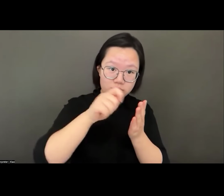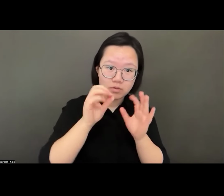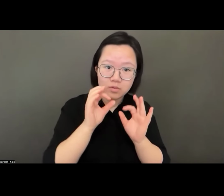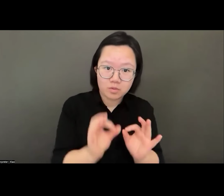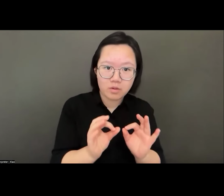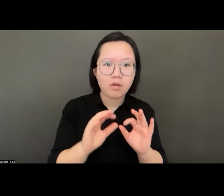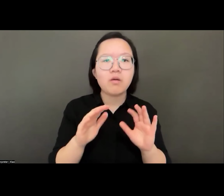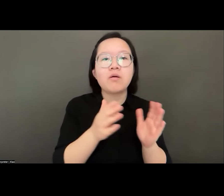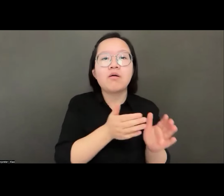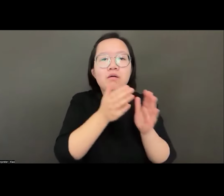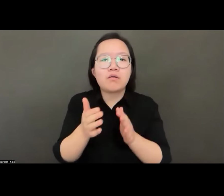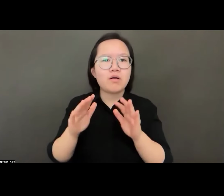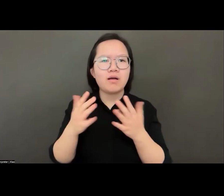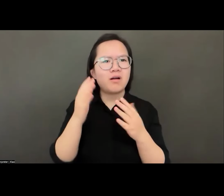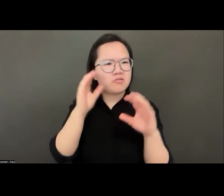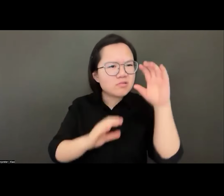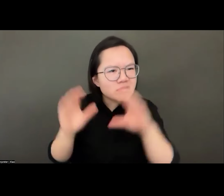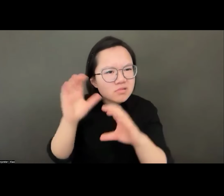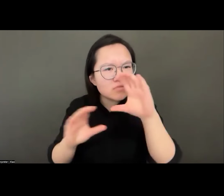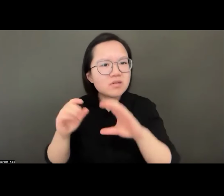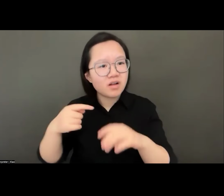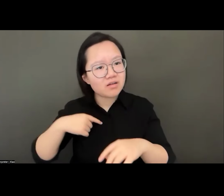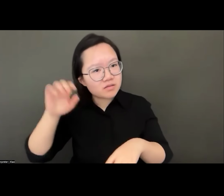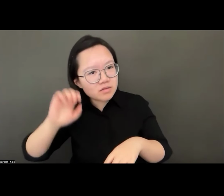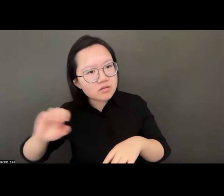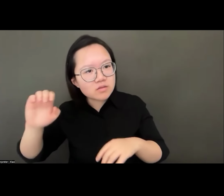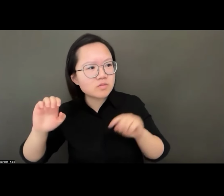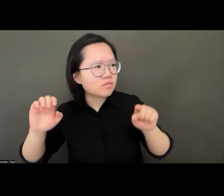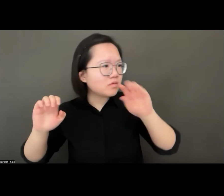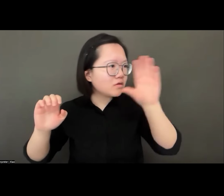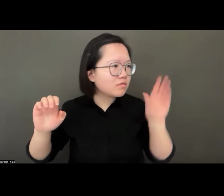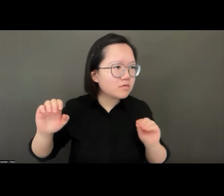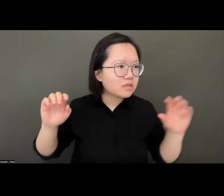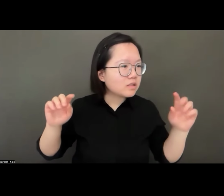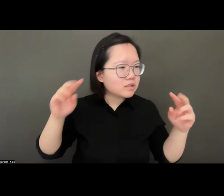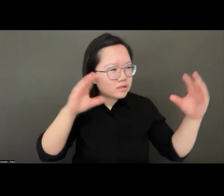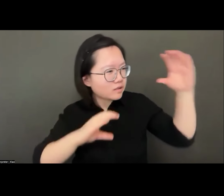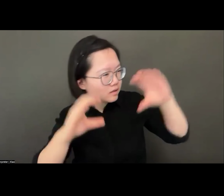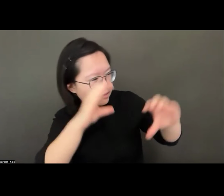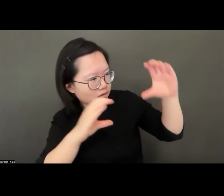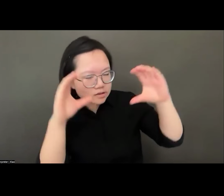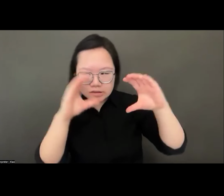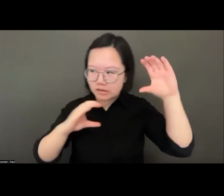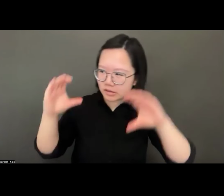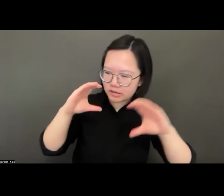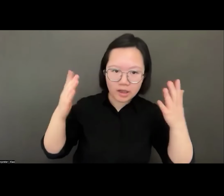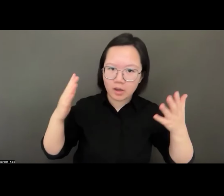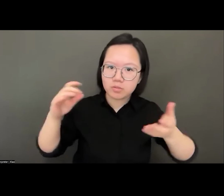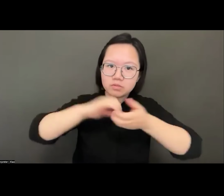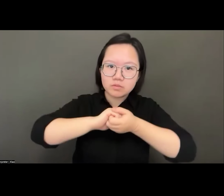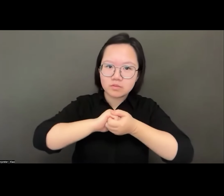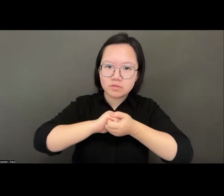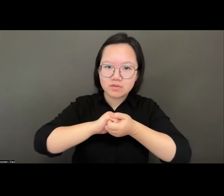organization. And I can understand, especially understanding if your organization is youth-led or not can be sometimes a bit